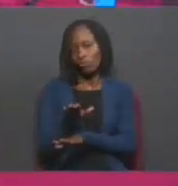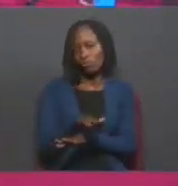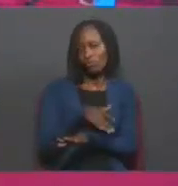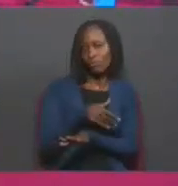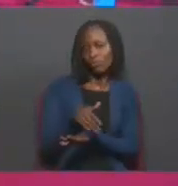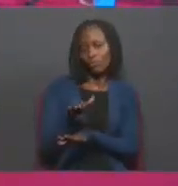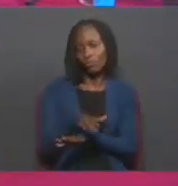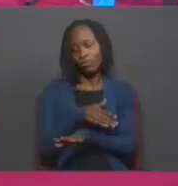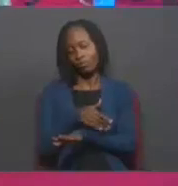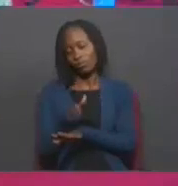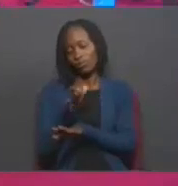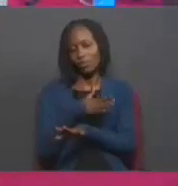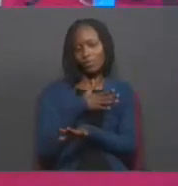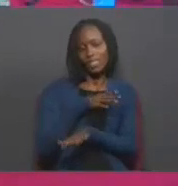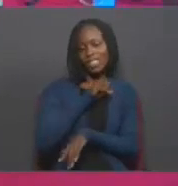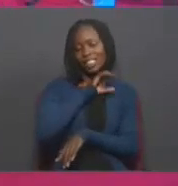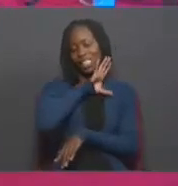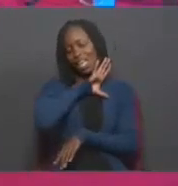One more time, give him a shout.